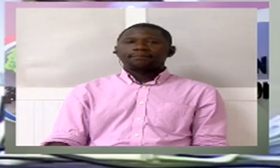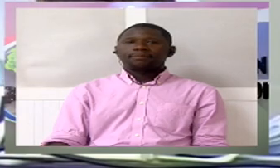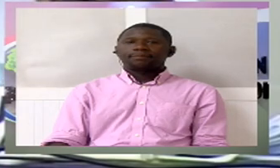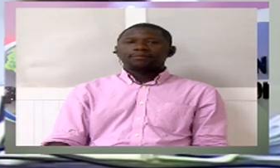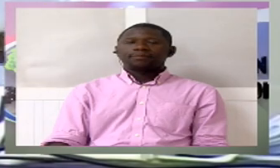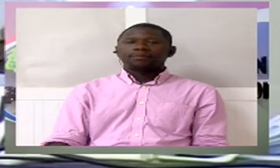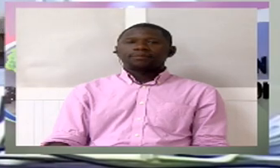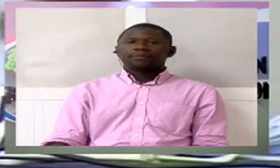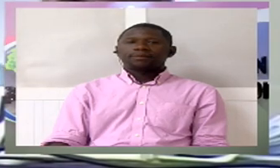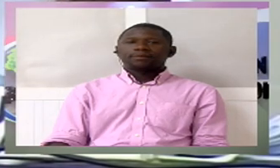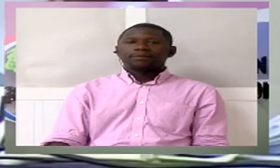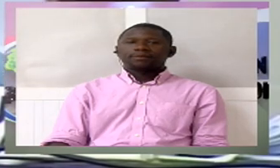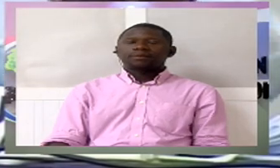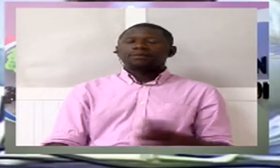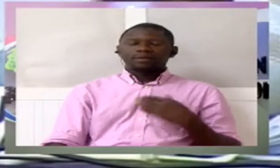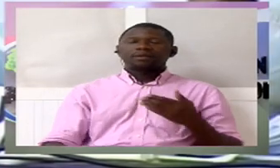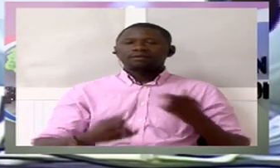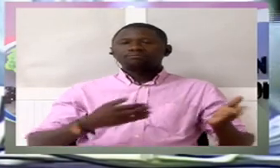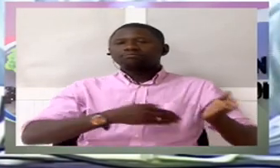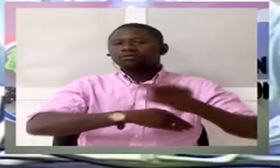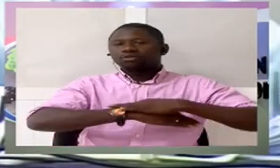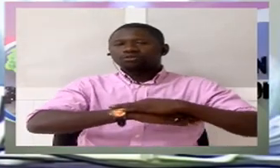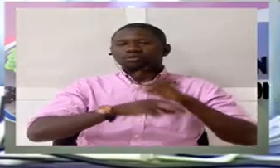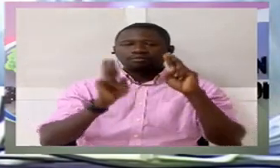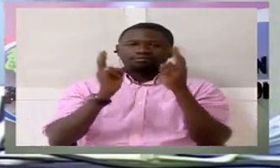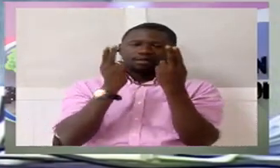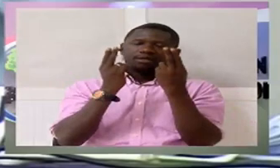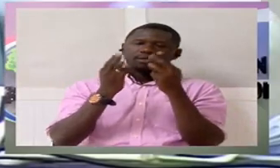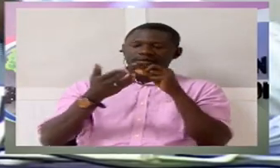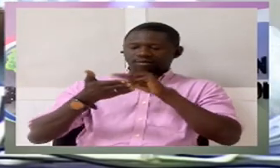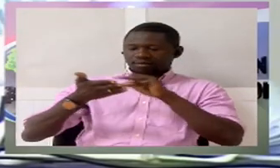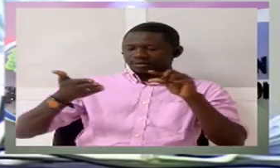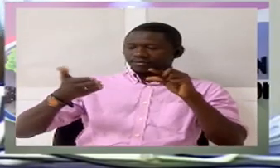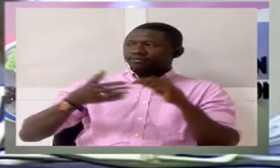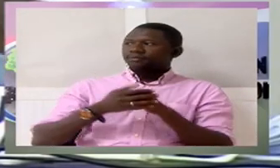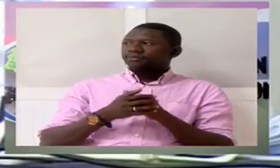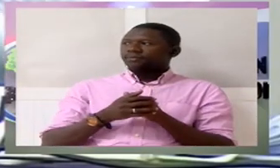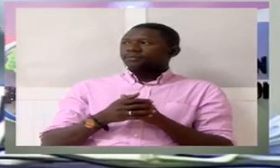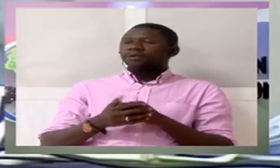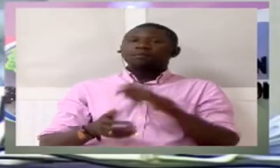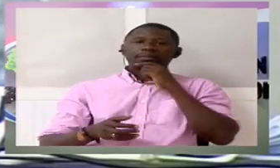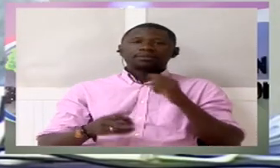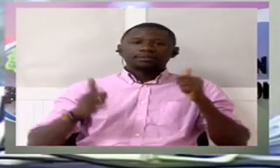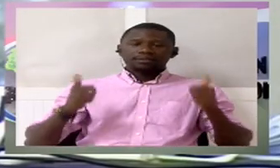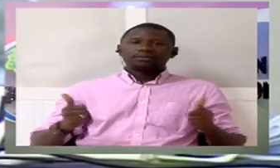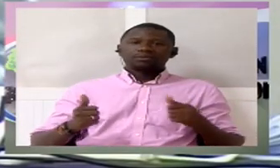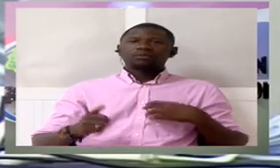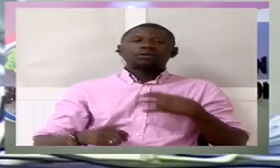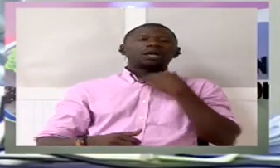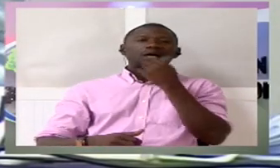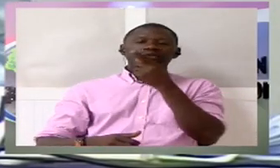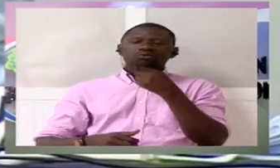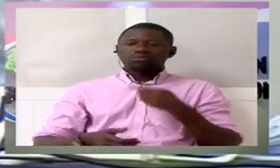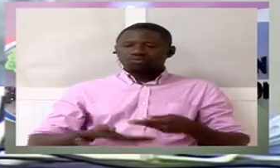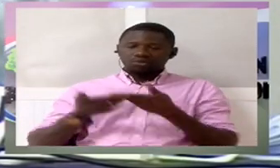Then the concluding paragraph. Bitung anata kumo kumfa dameng. Mr. Chair, we would ask to put these